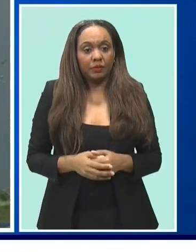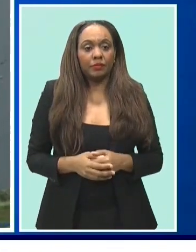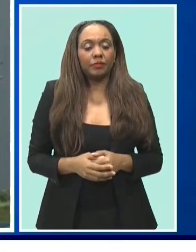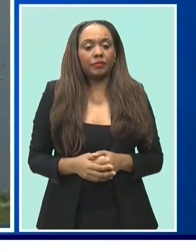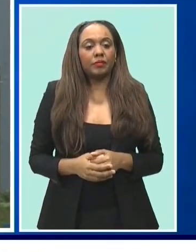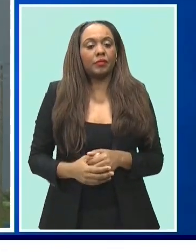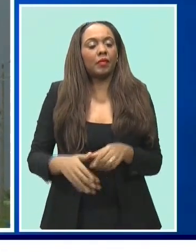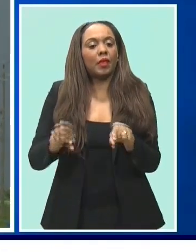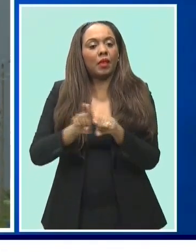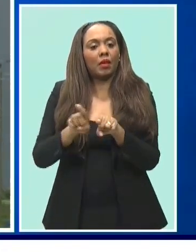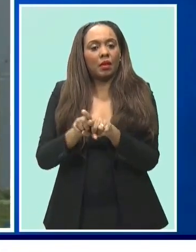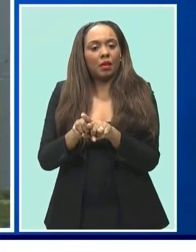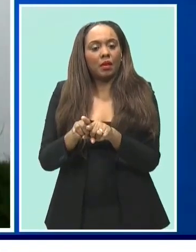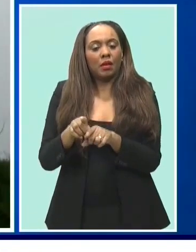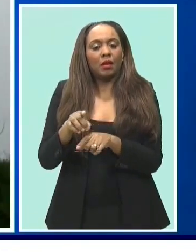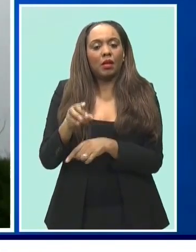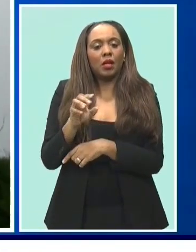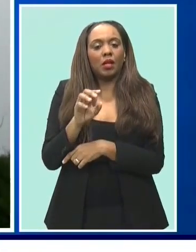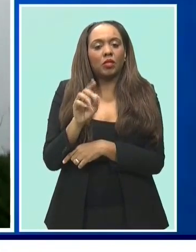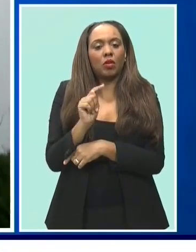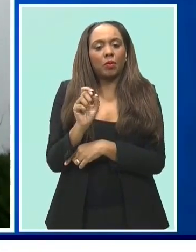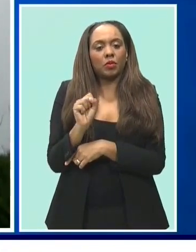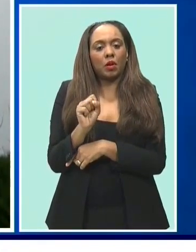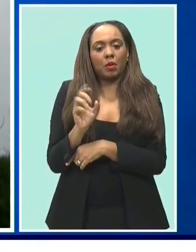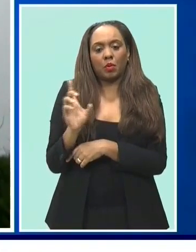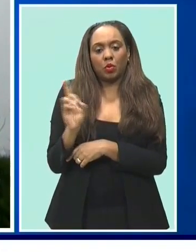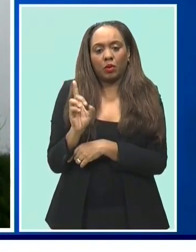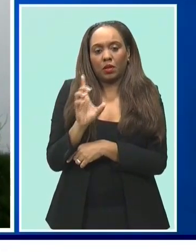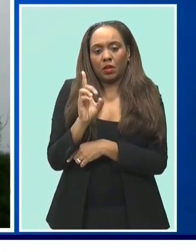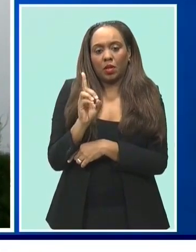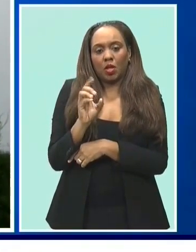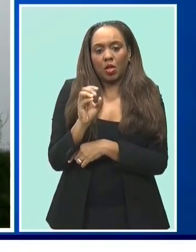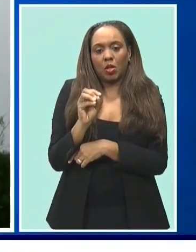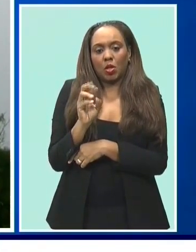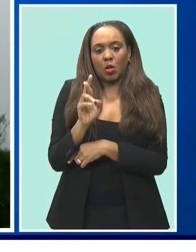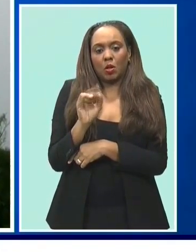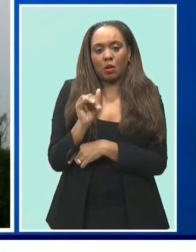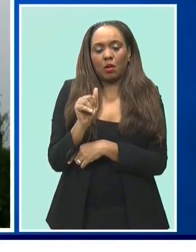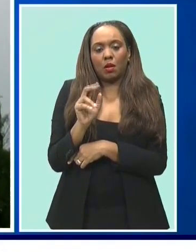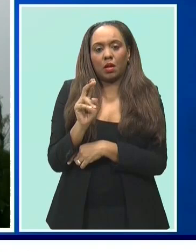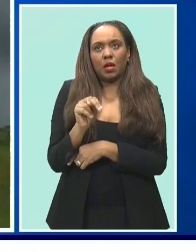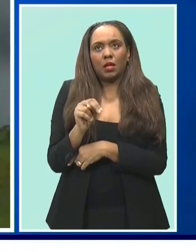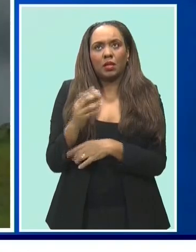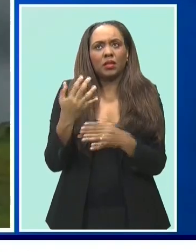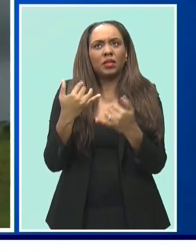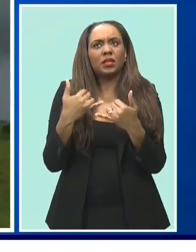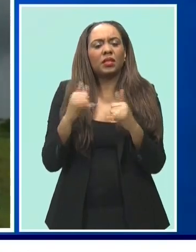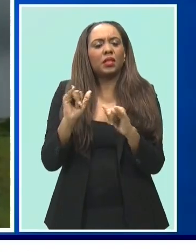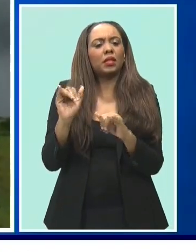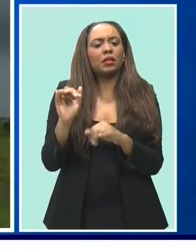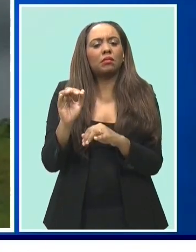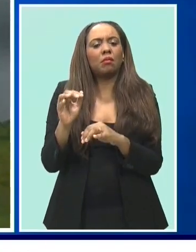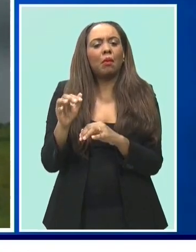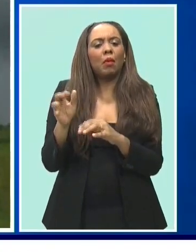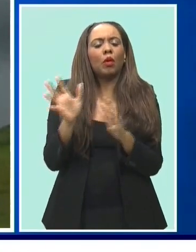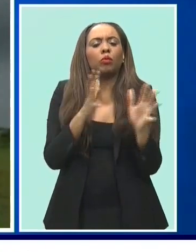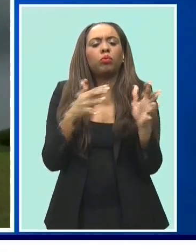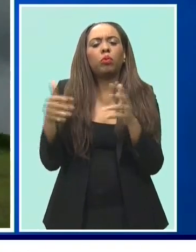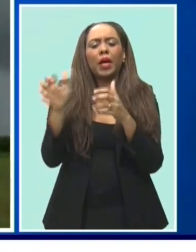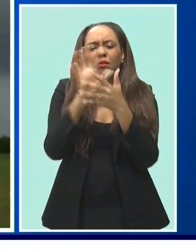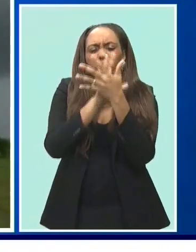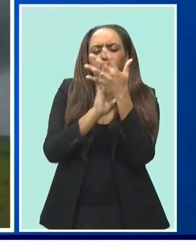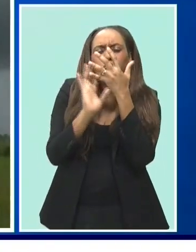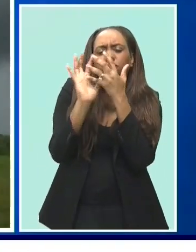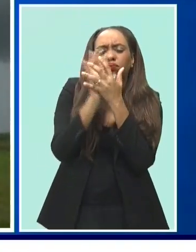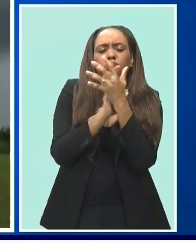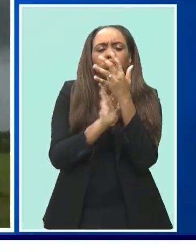the effects of Tropical Storm Dorian were still evident in some areas of the island today. Over in St. Philip, overcast skies,